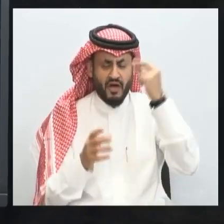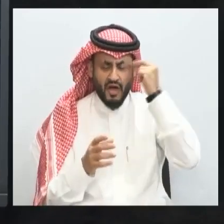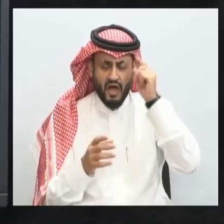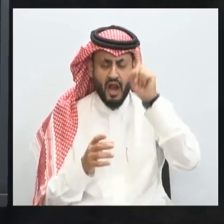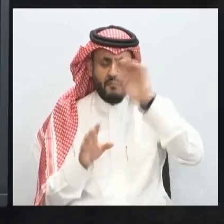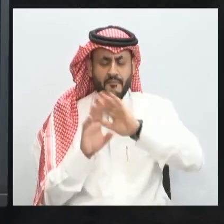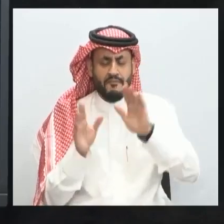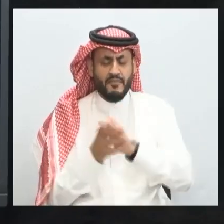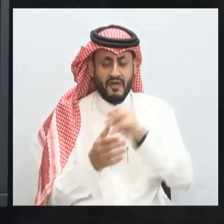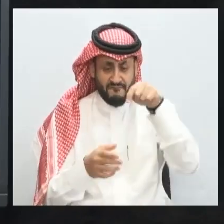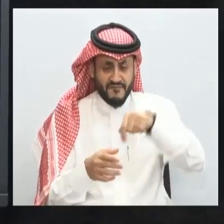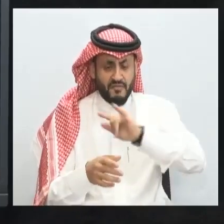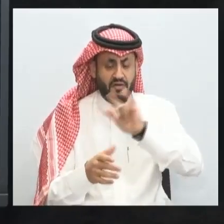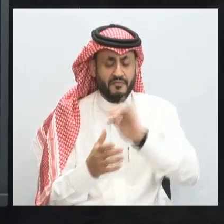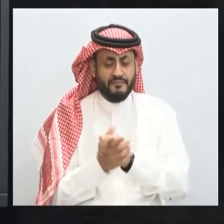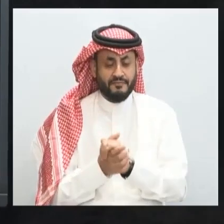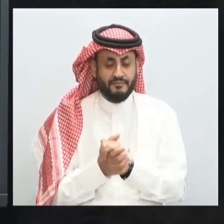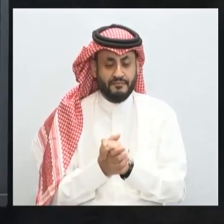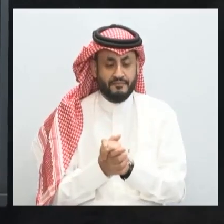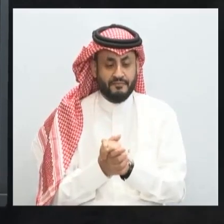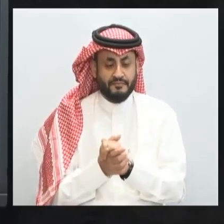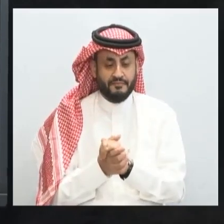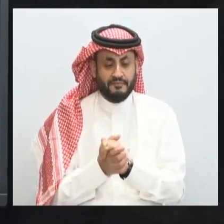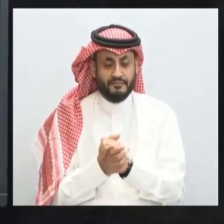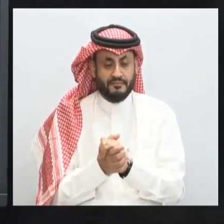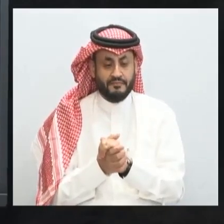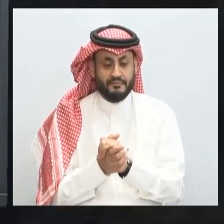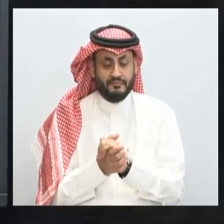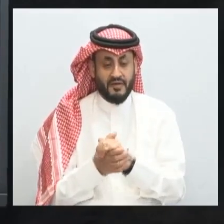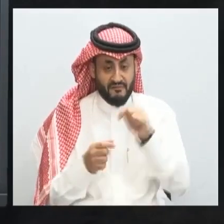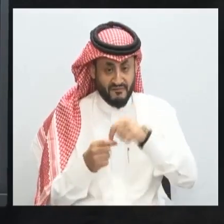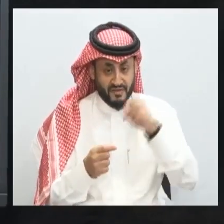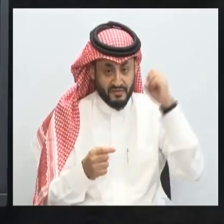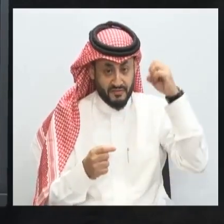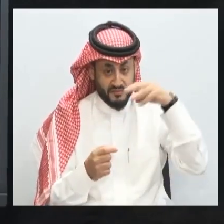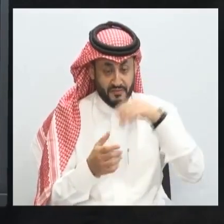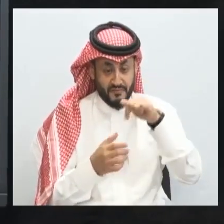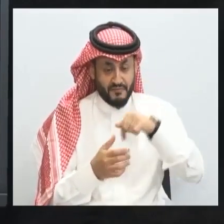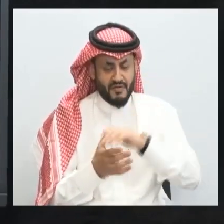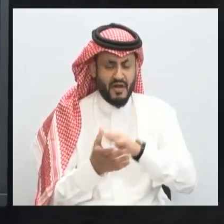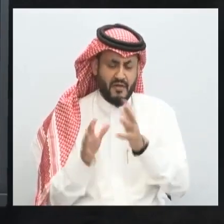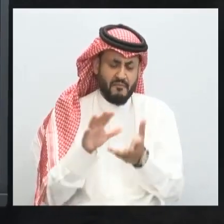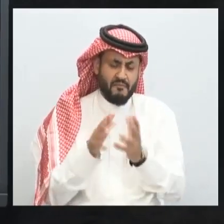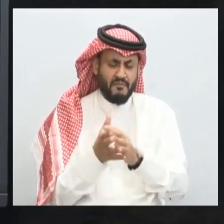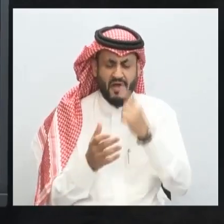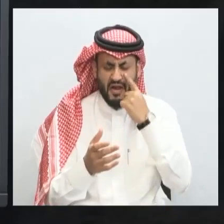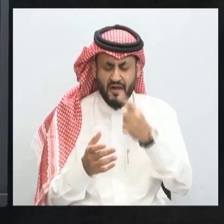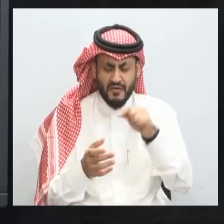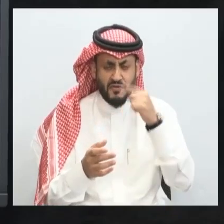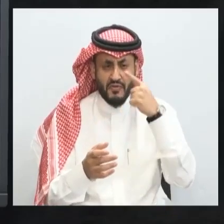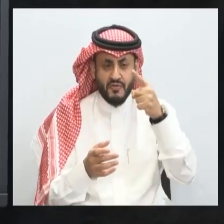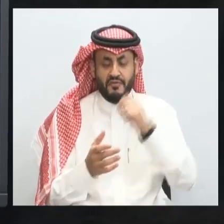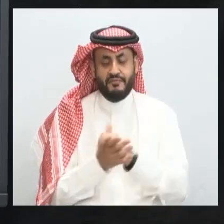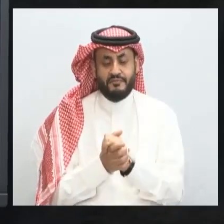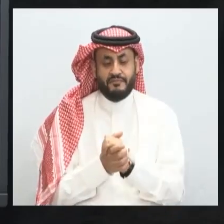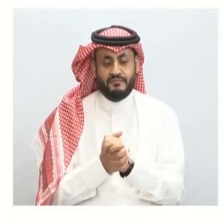they exist or not. But here, there are signals that may be detected by them. So